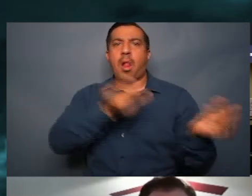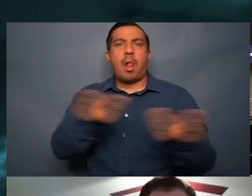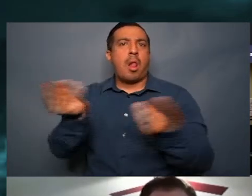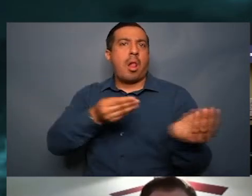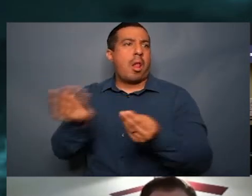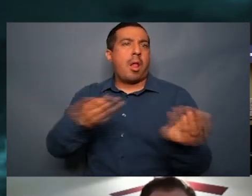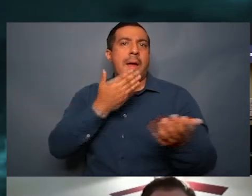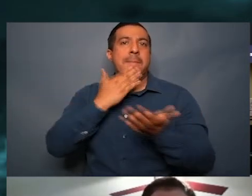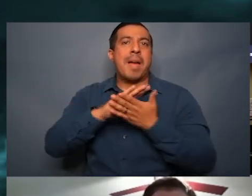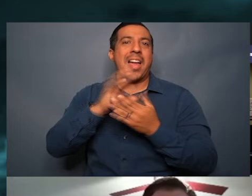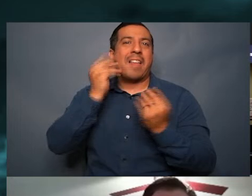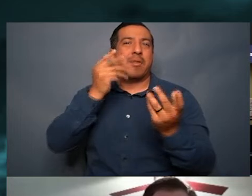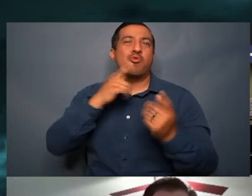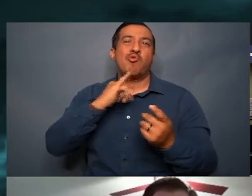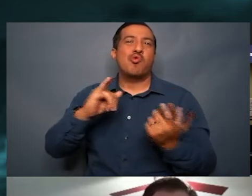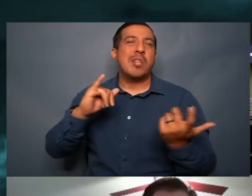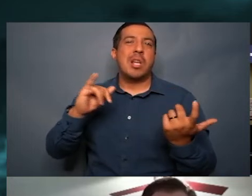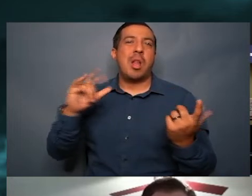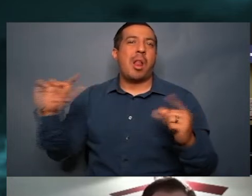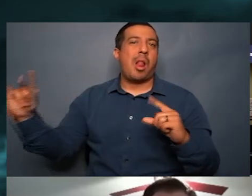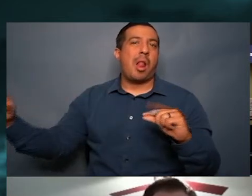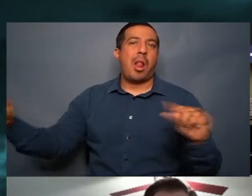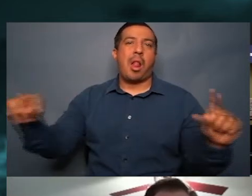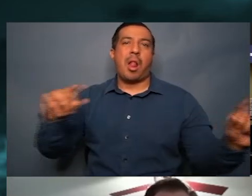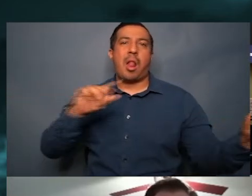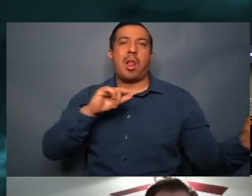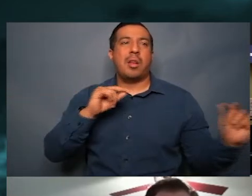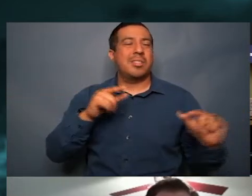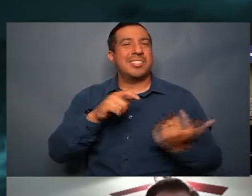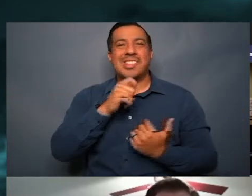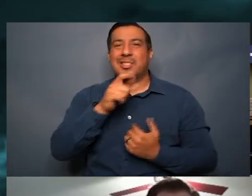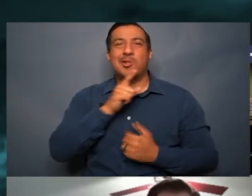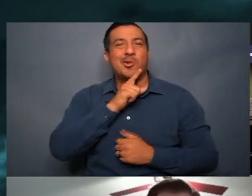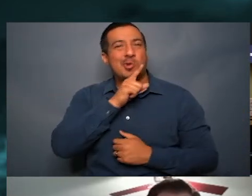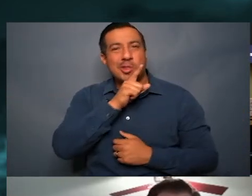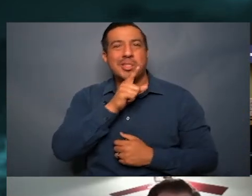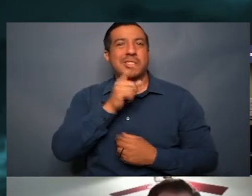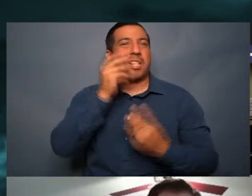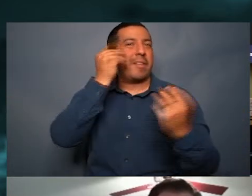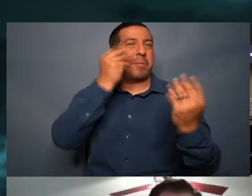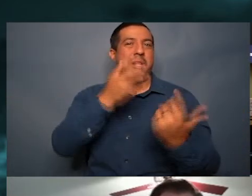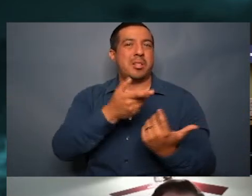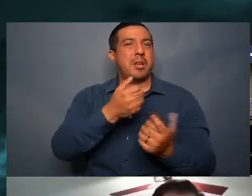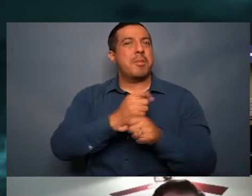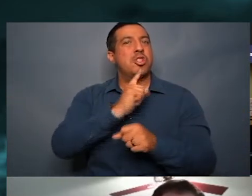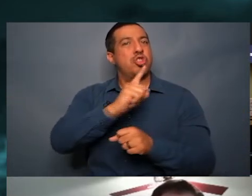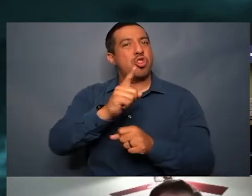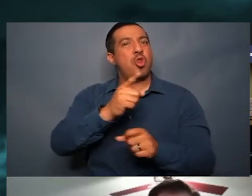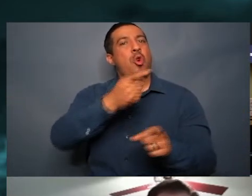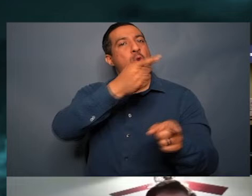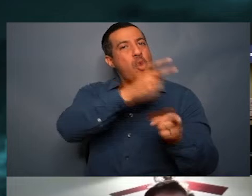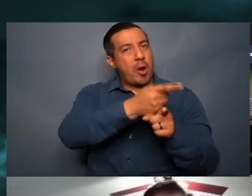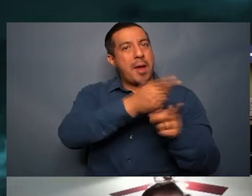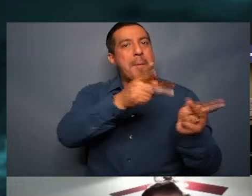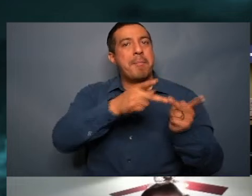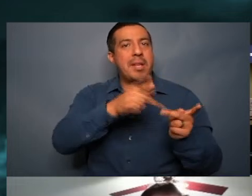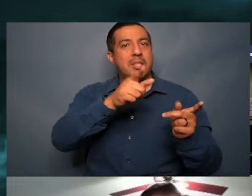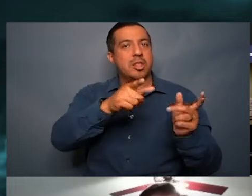It's basically a lot of rumors. So just make sure you know who you're getting your information from, and it's a trusted